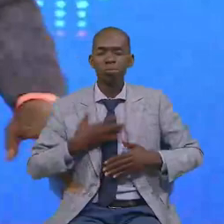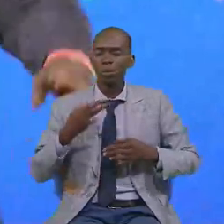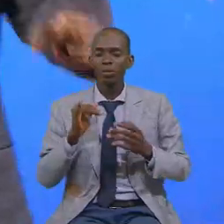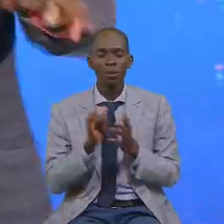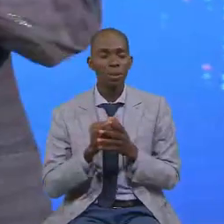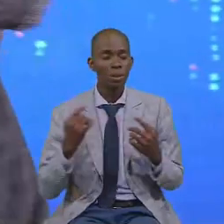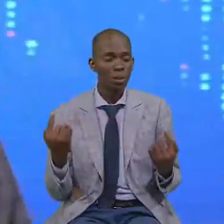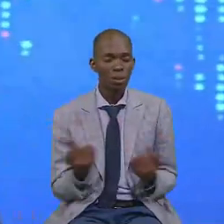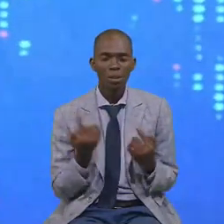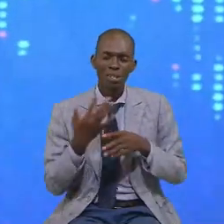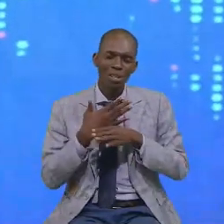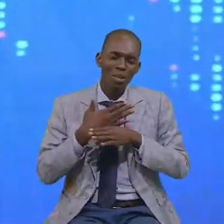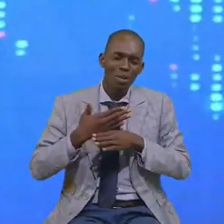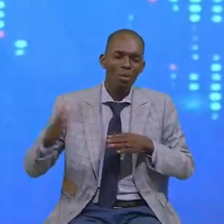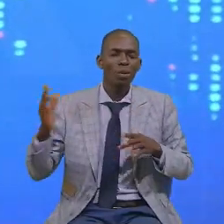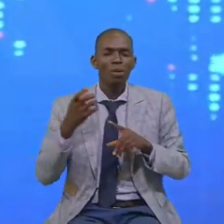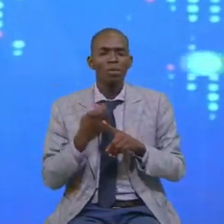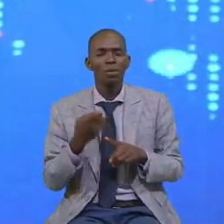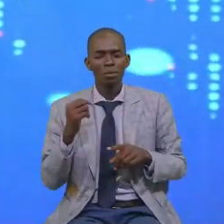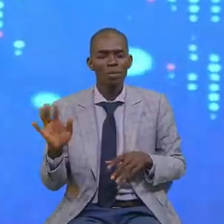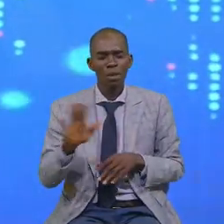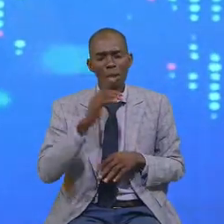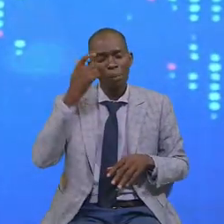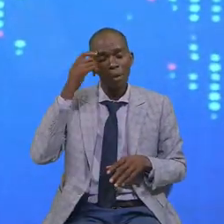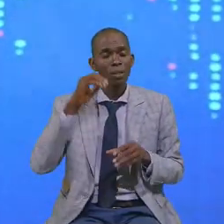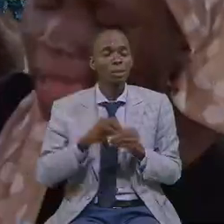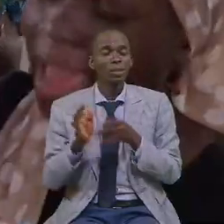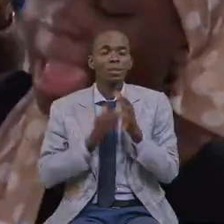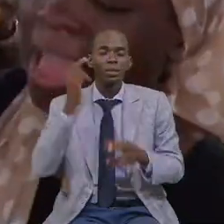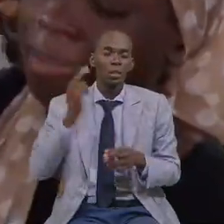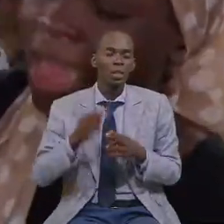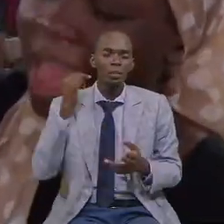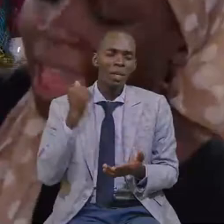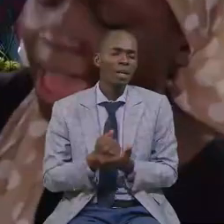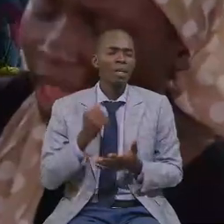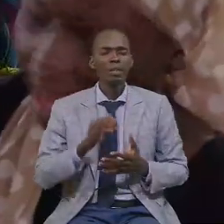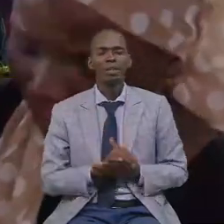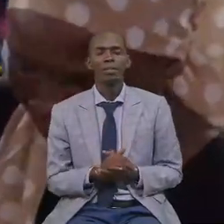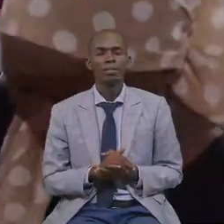sin away from their mind in Jesus' name.